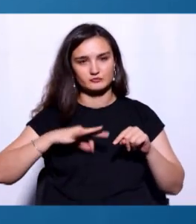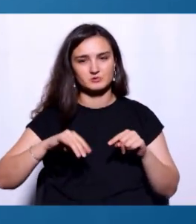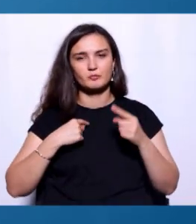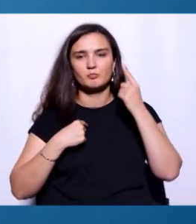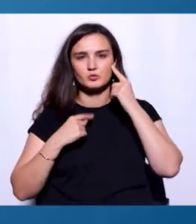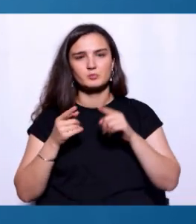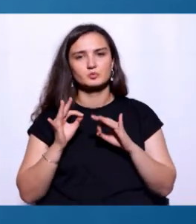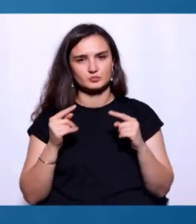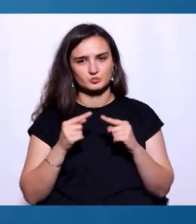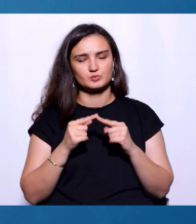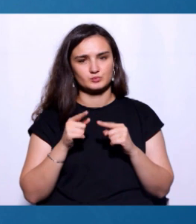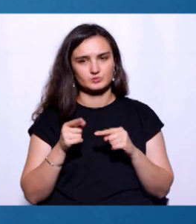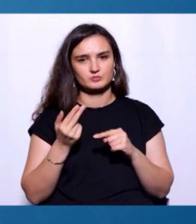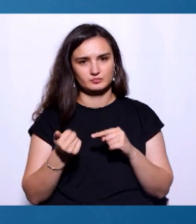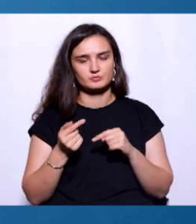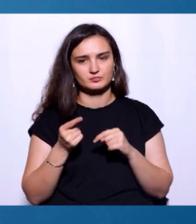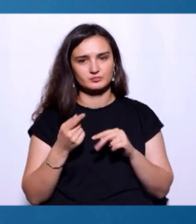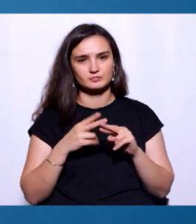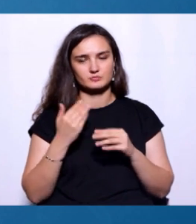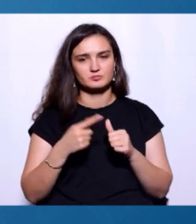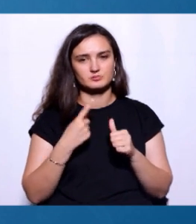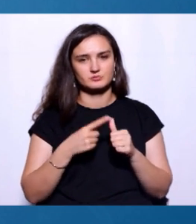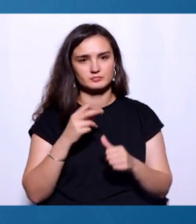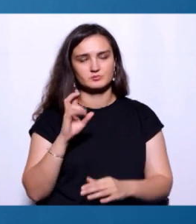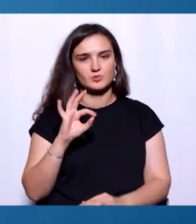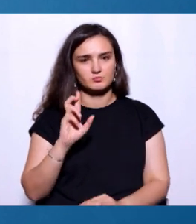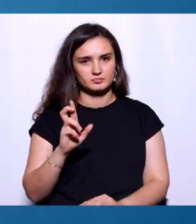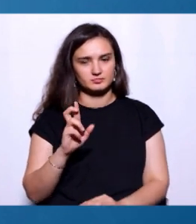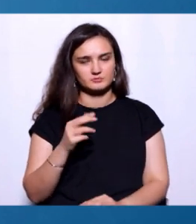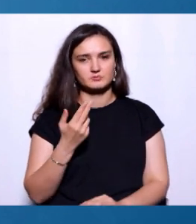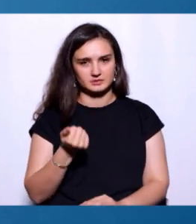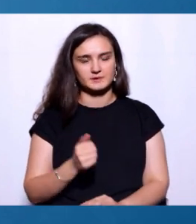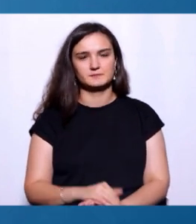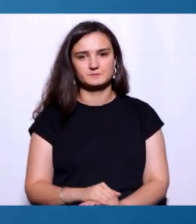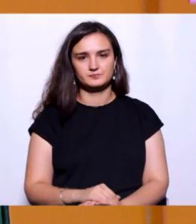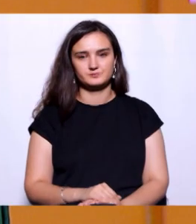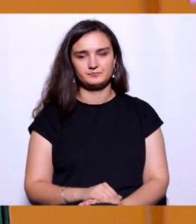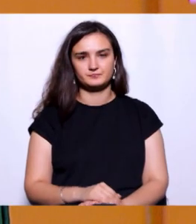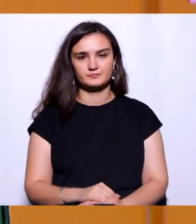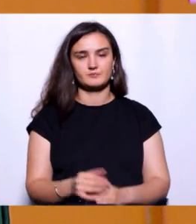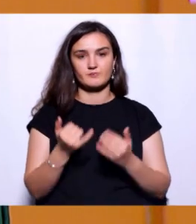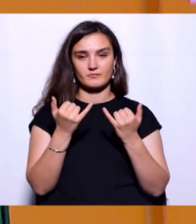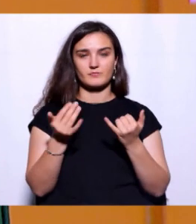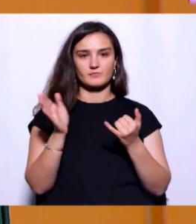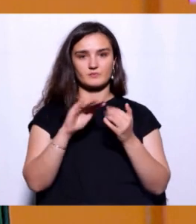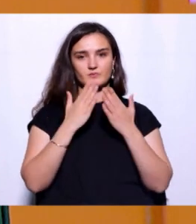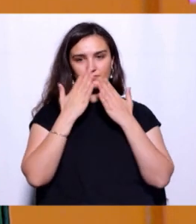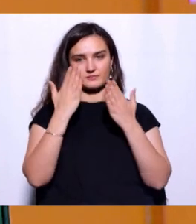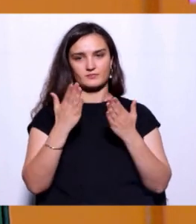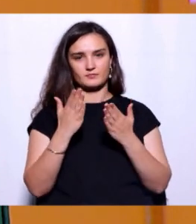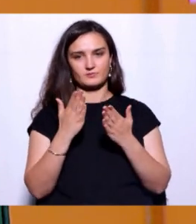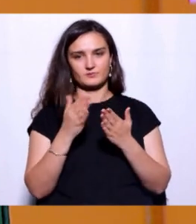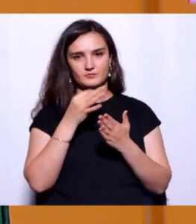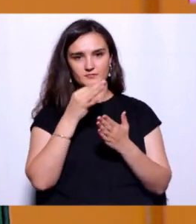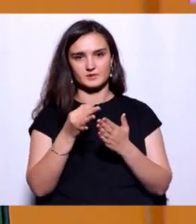think that's true. Uh-huh. And his name is Bob. Yes. Yeah. Now, let's read the